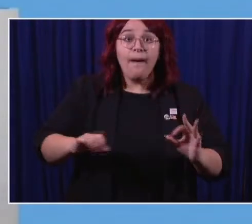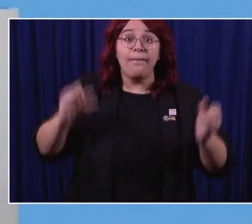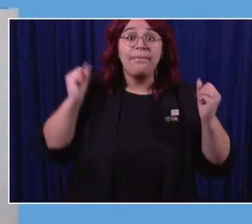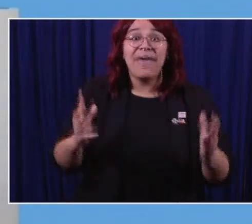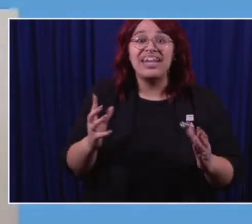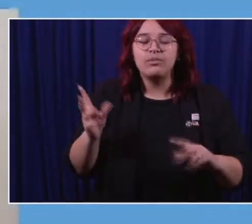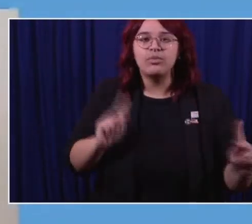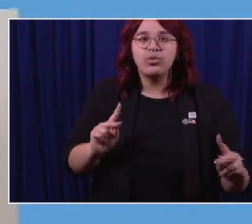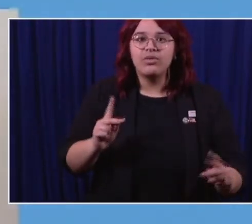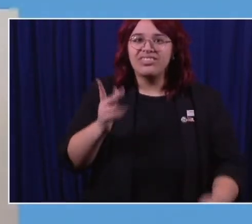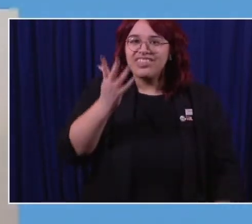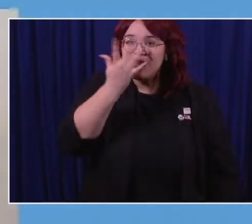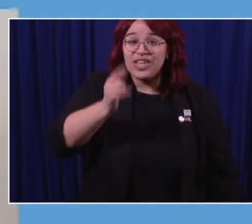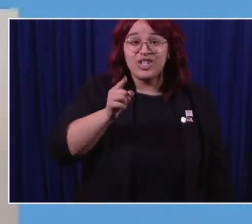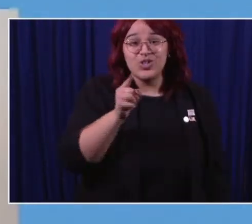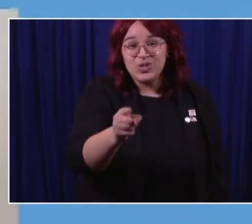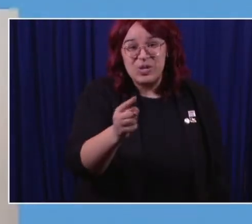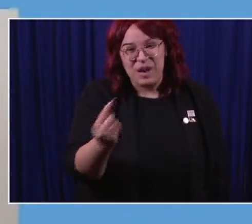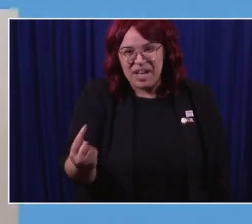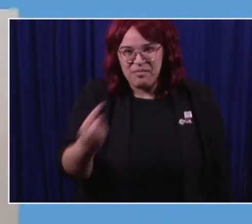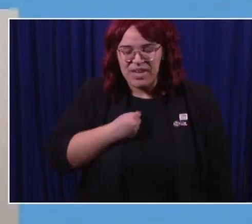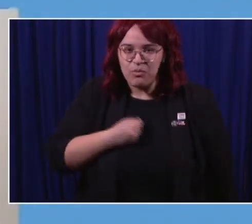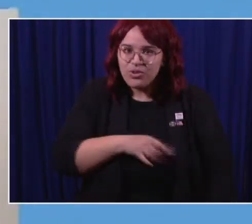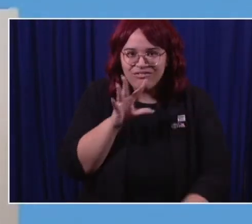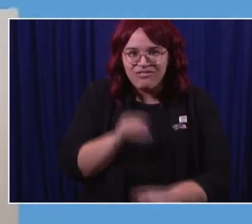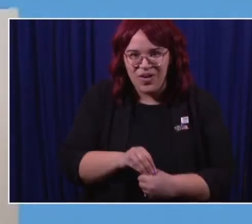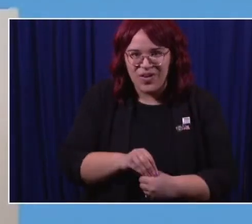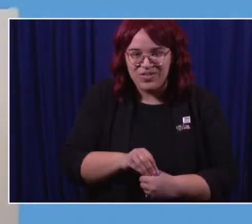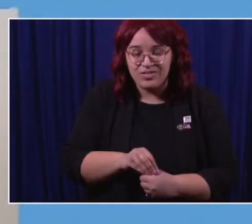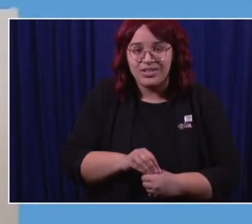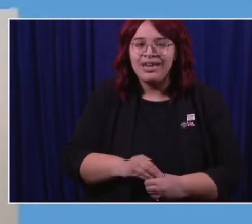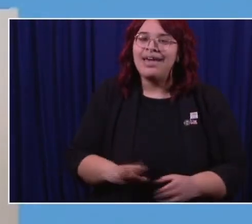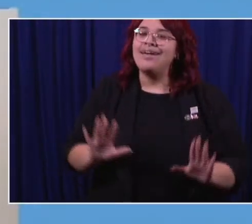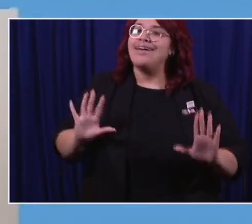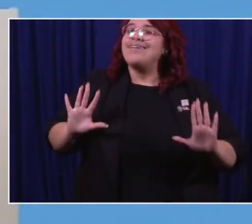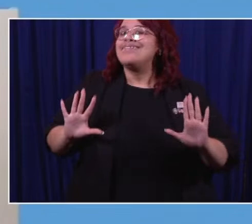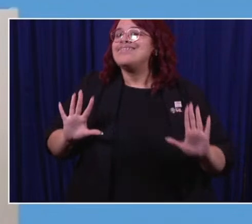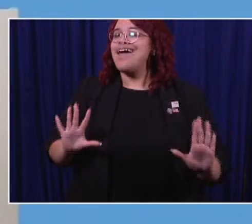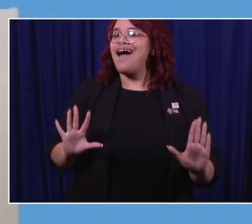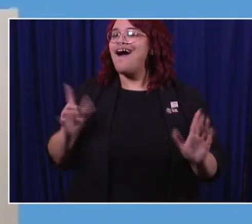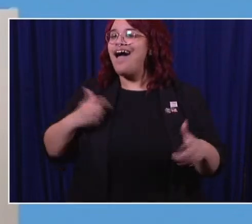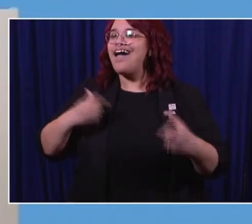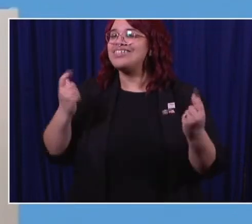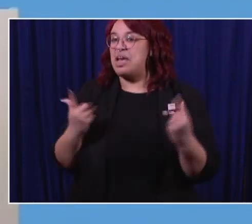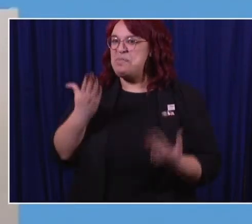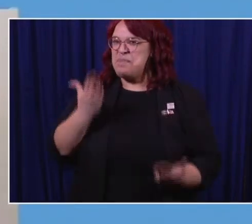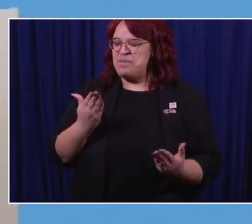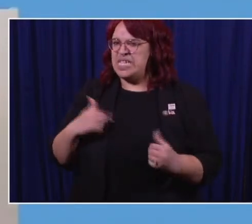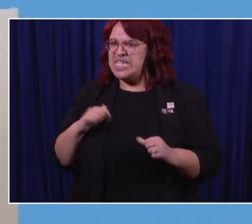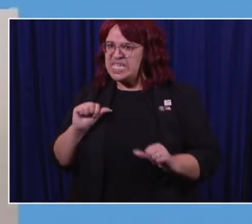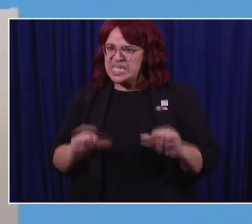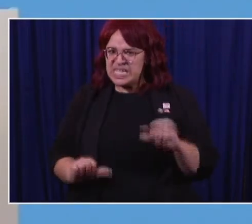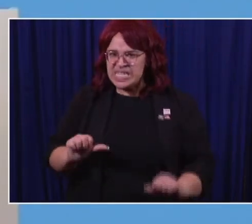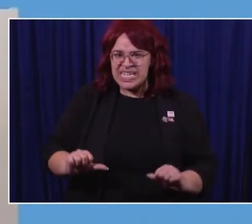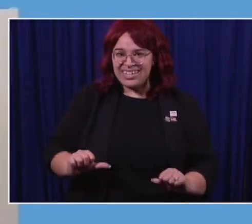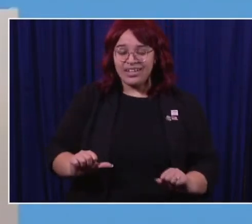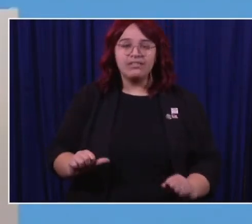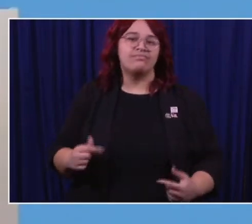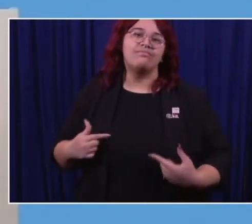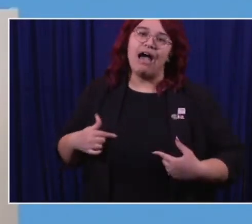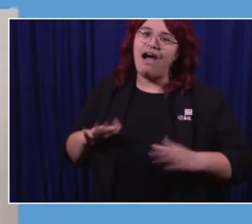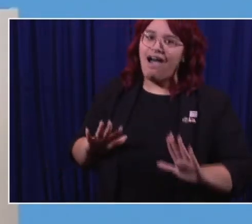me. Now, I understand that you may be hesitant to get this vaccine because I was